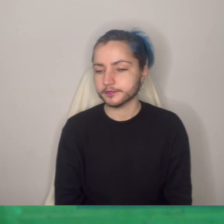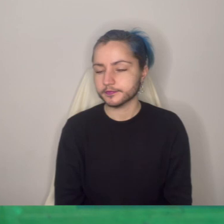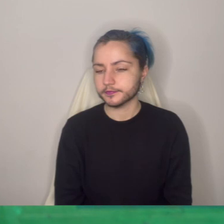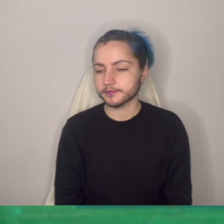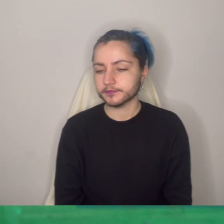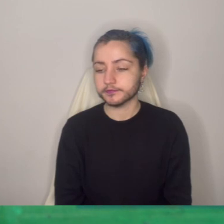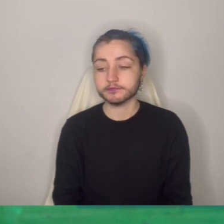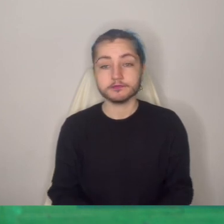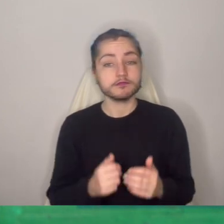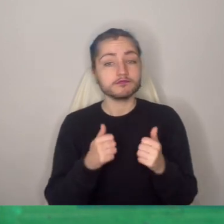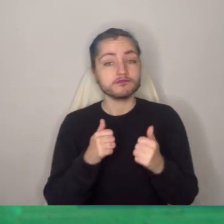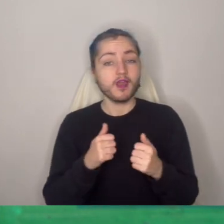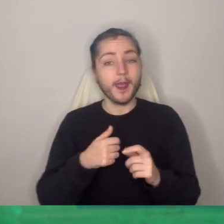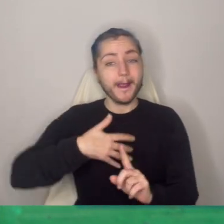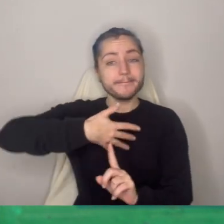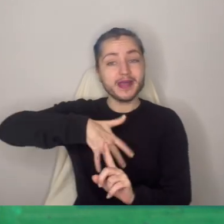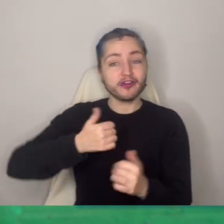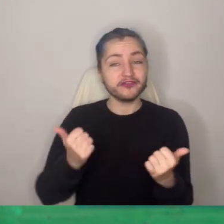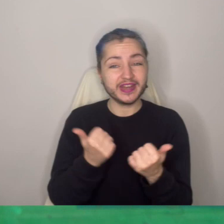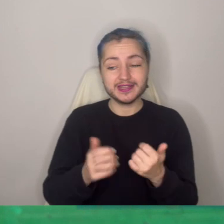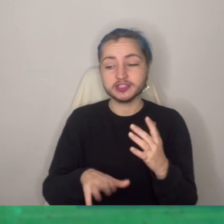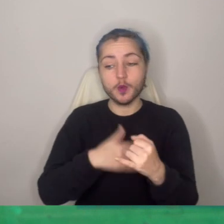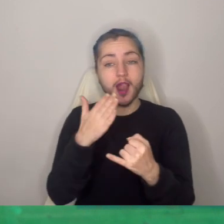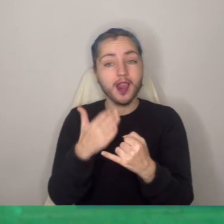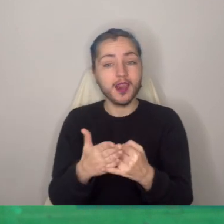So there's our background, and the last thing we can put on